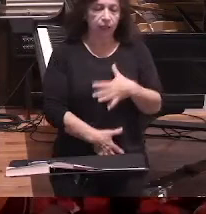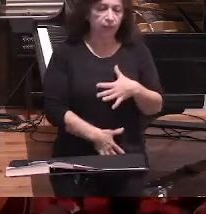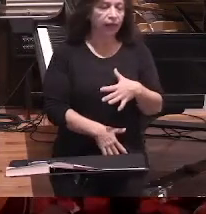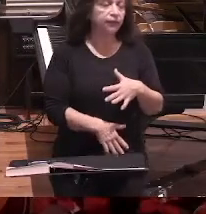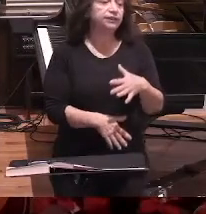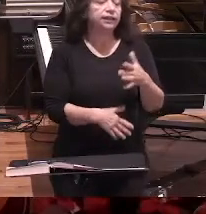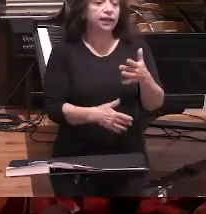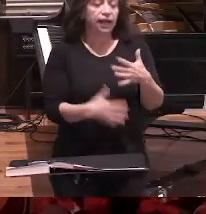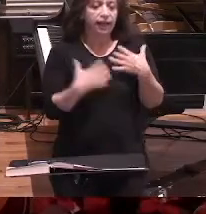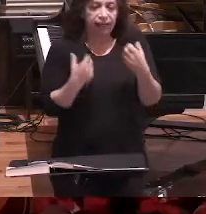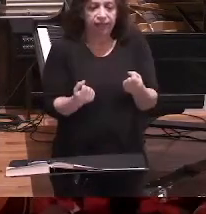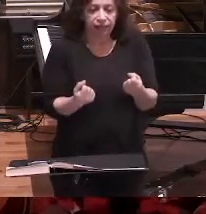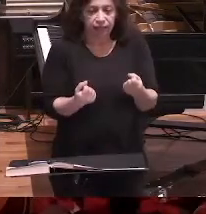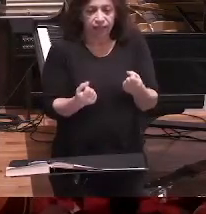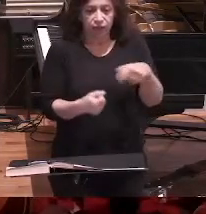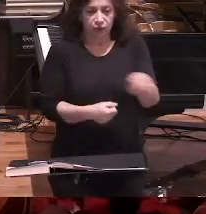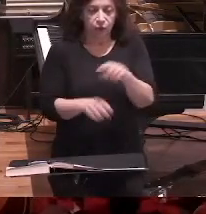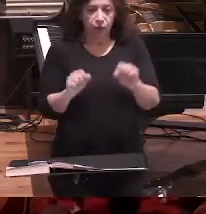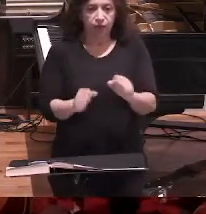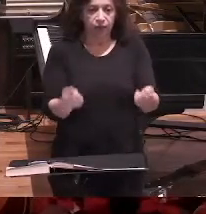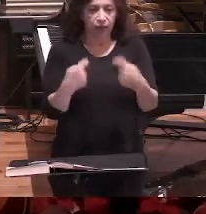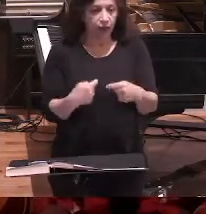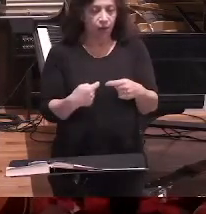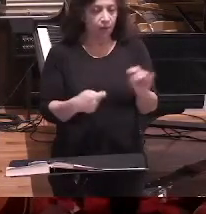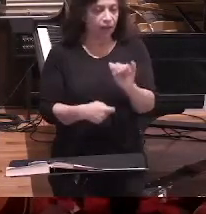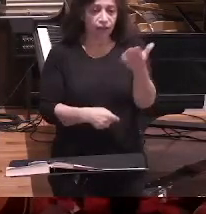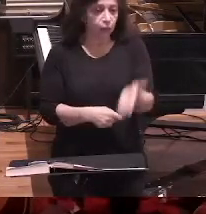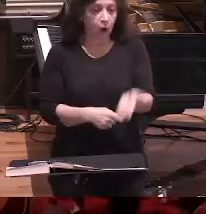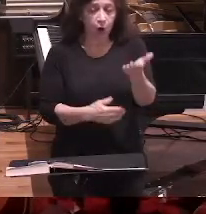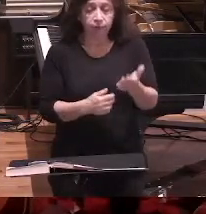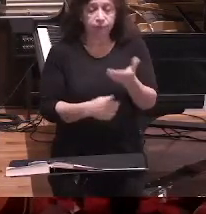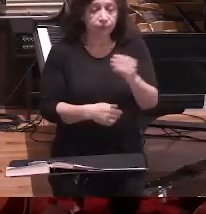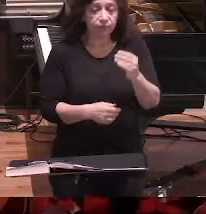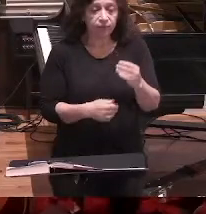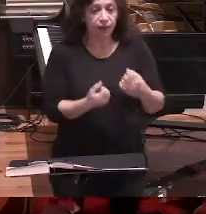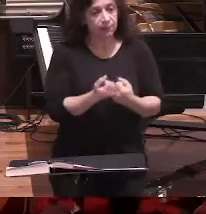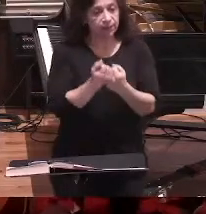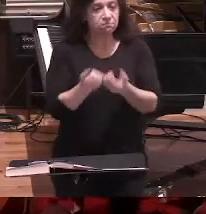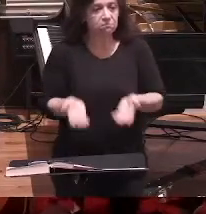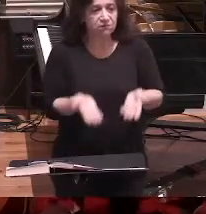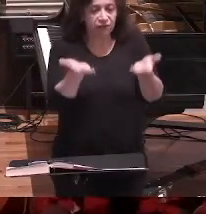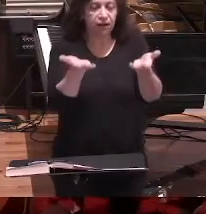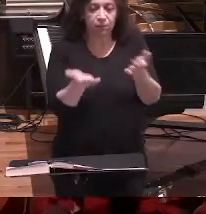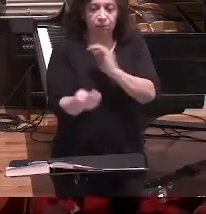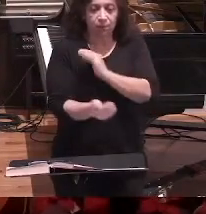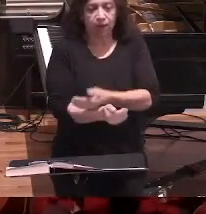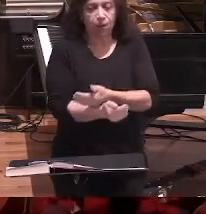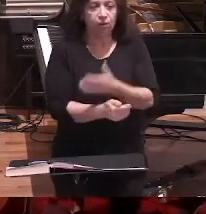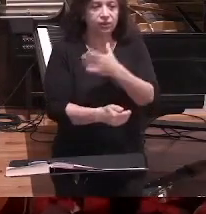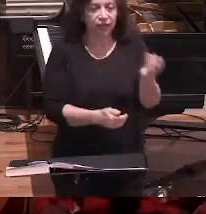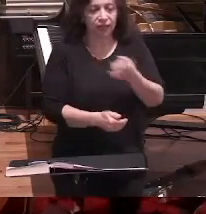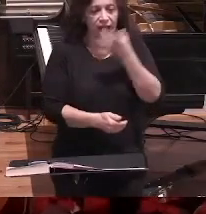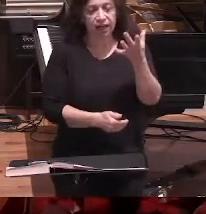healing, a service where you can come as you are and be lifted up to the power and the